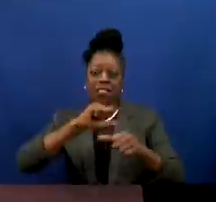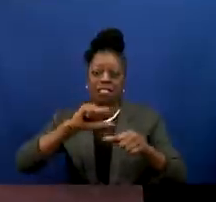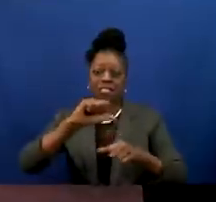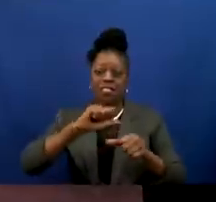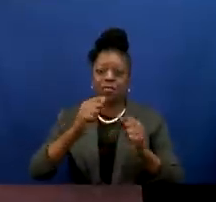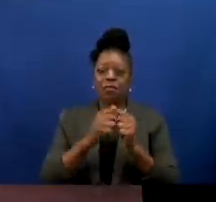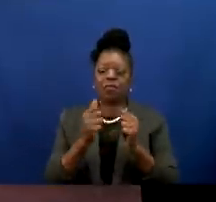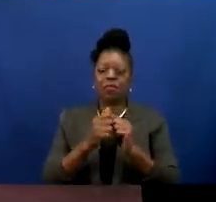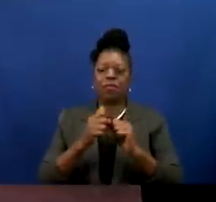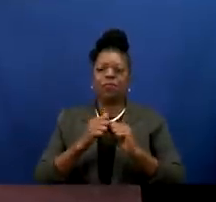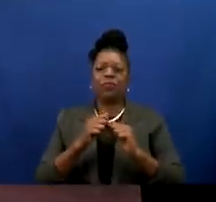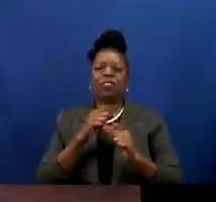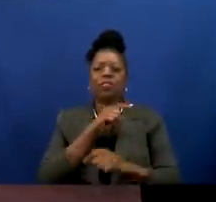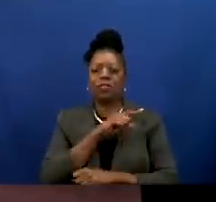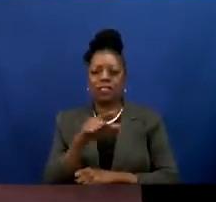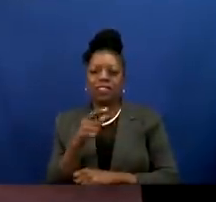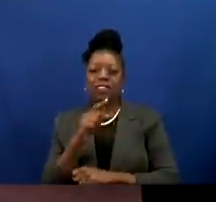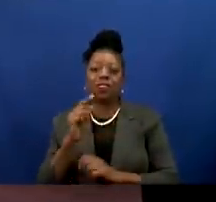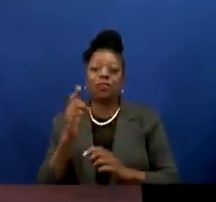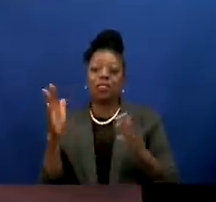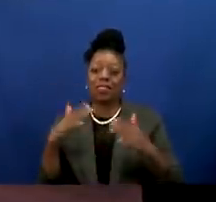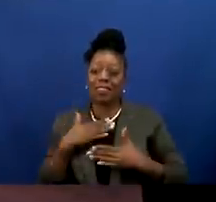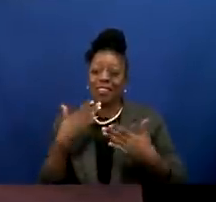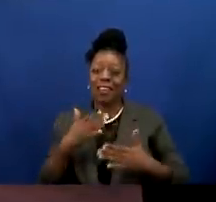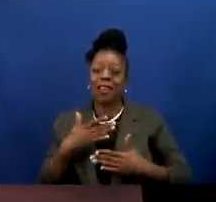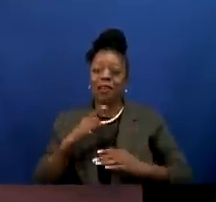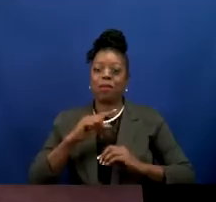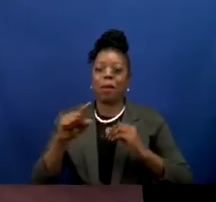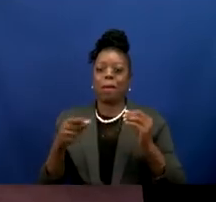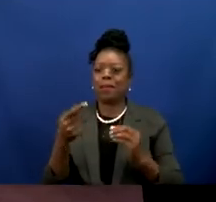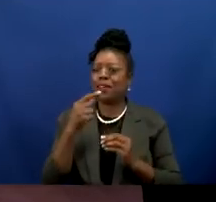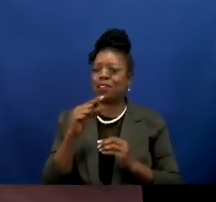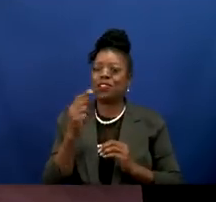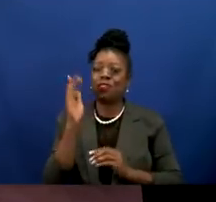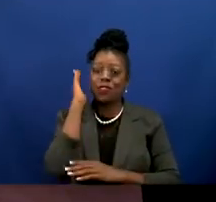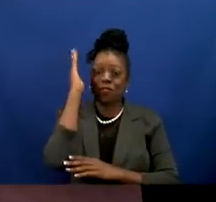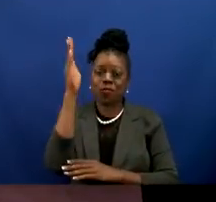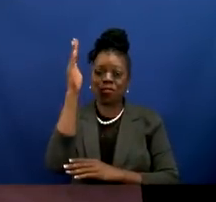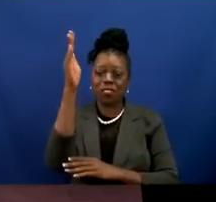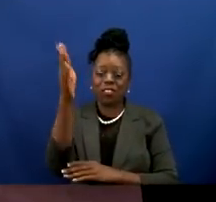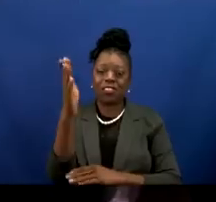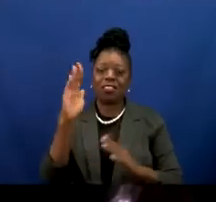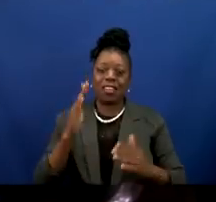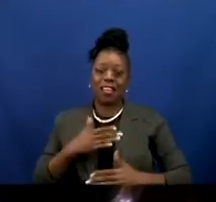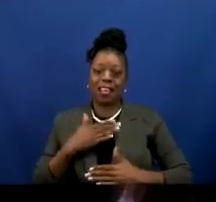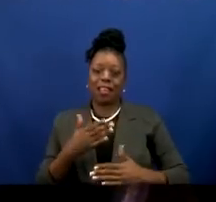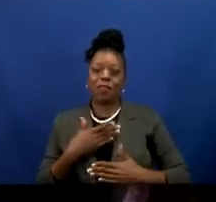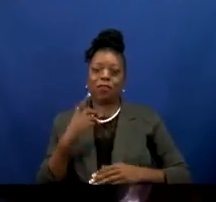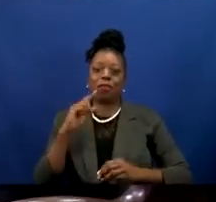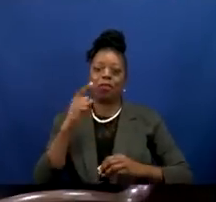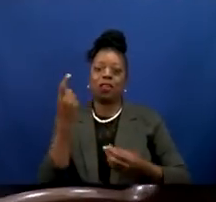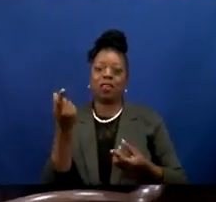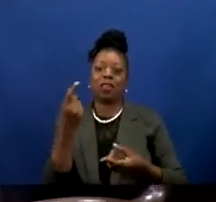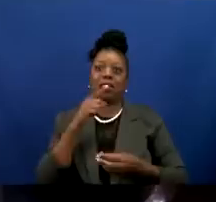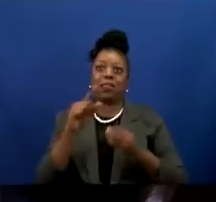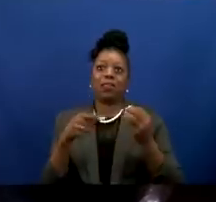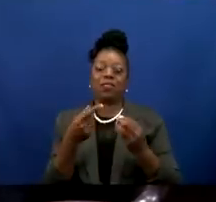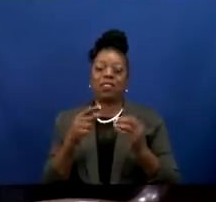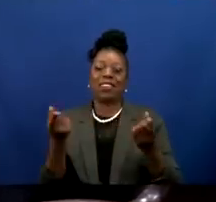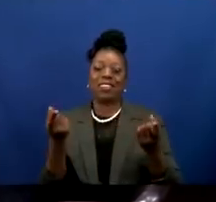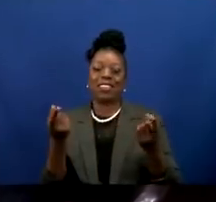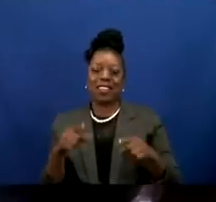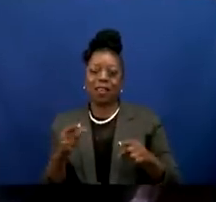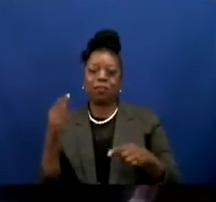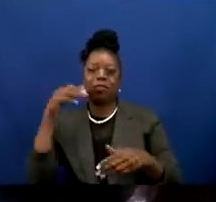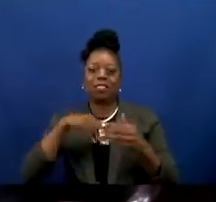We're excited about your future, excited about what the things God has in store for you. So, welcome to